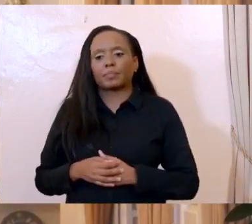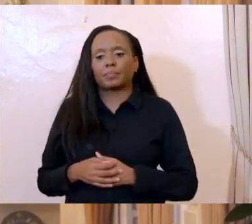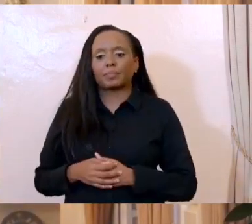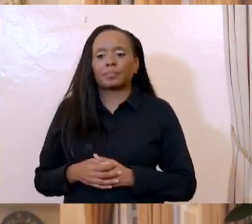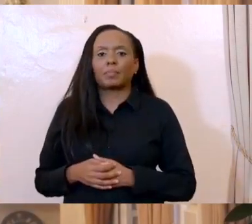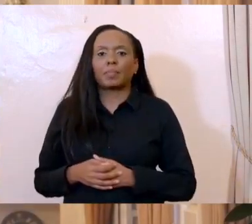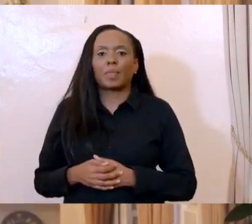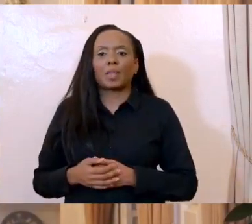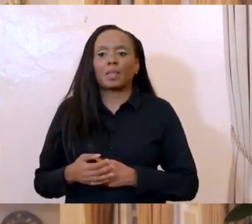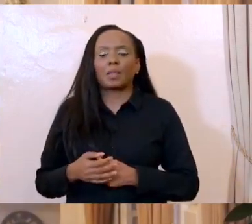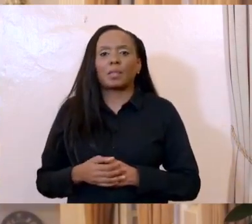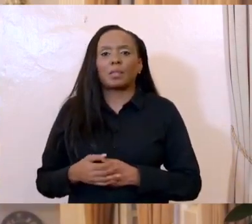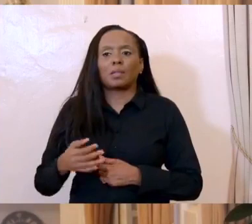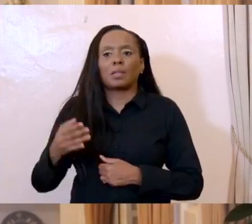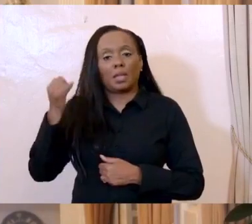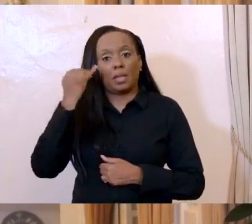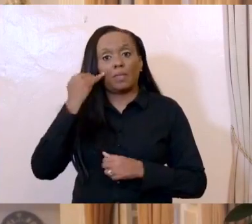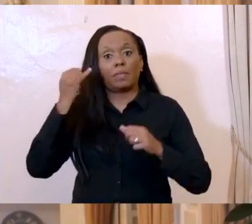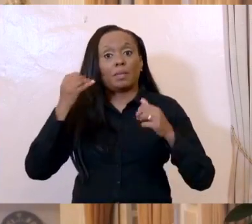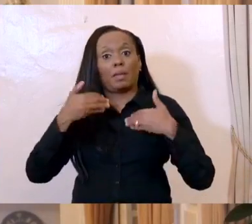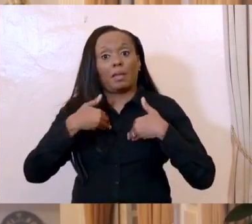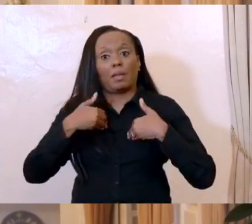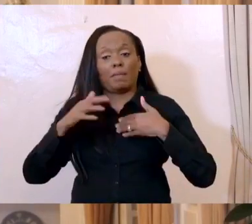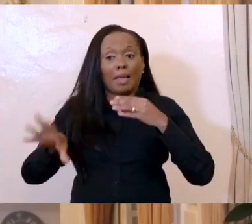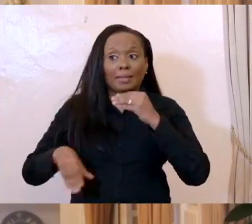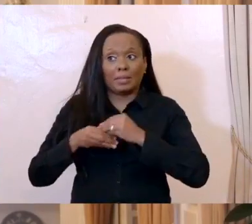additional capacity on the island, of course it will help.